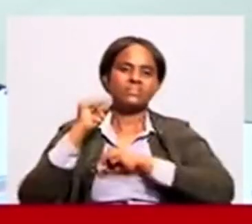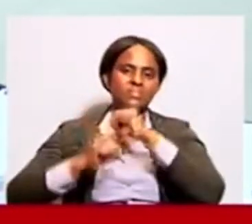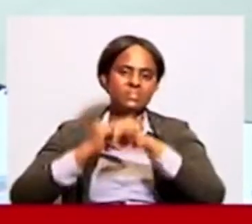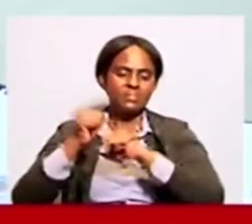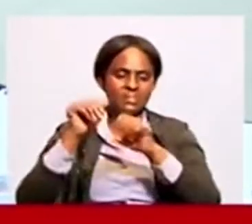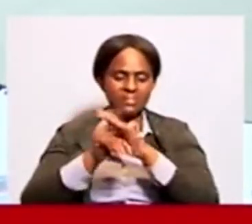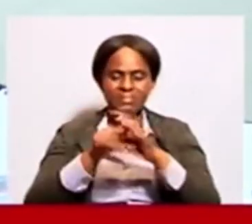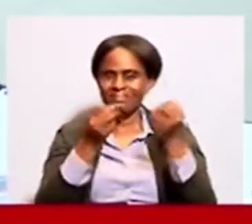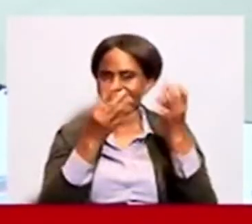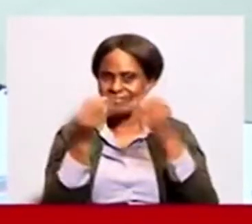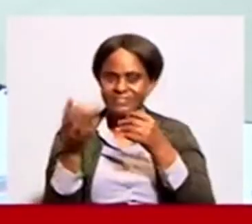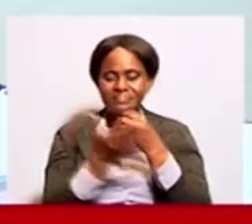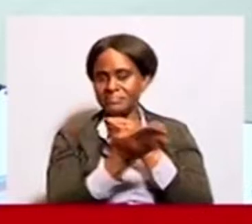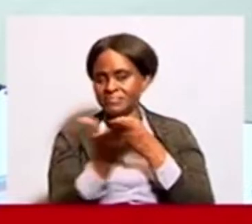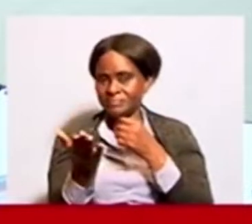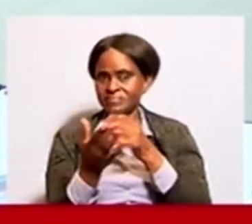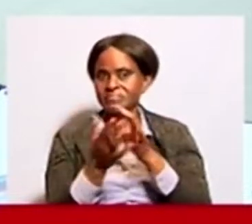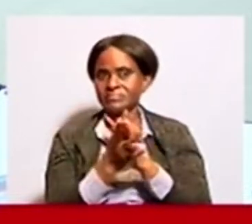midst of the plant.